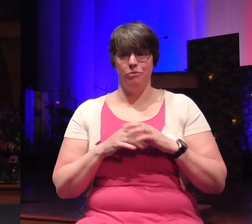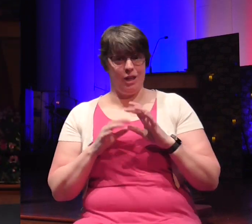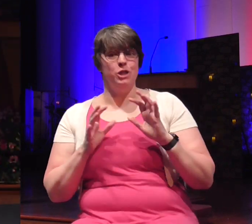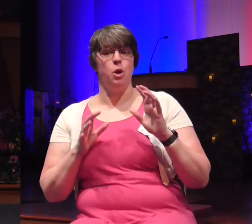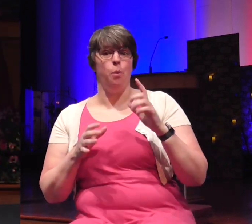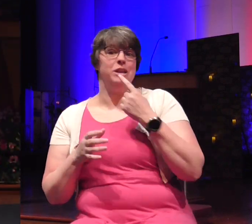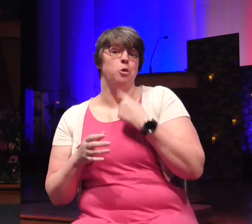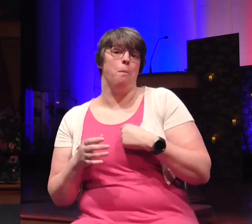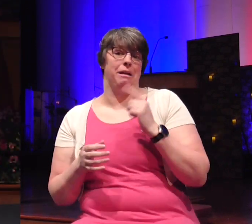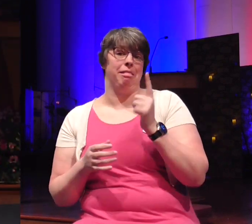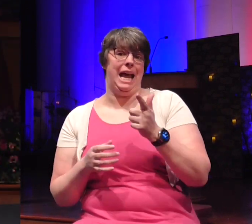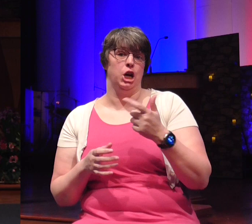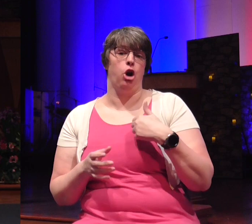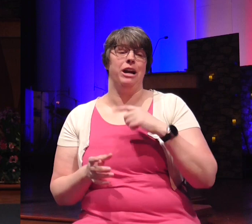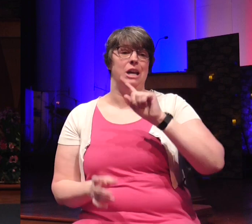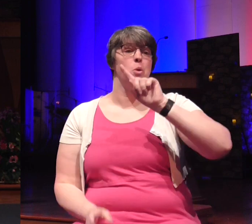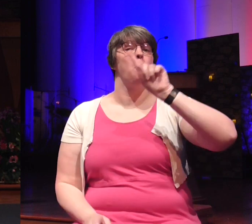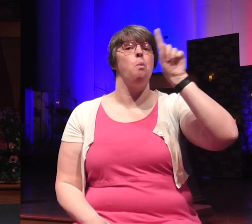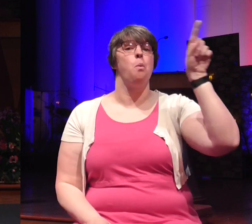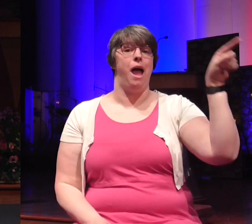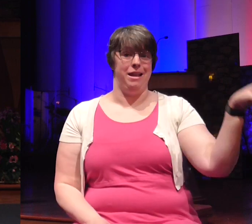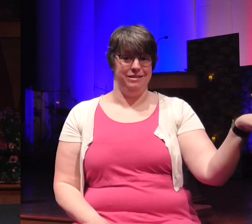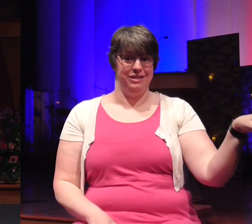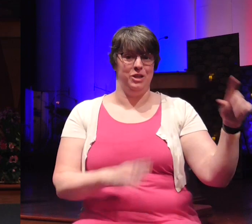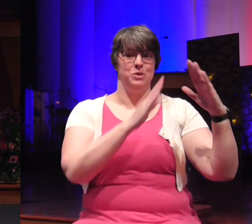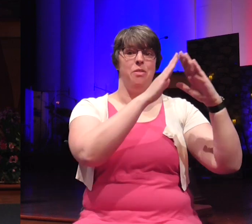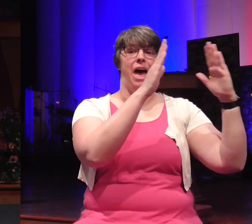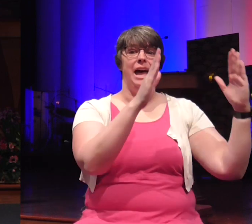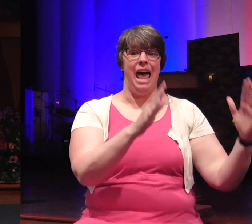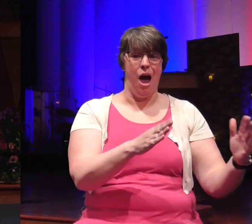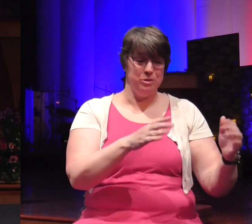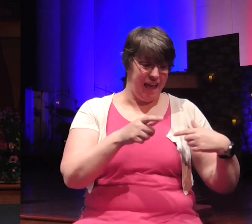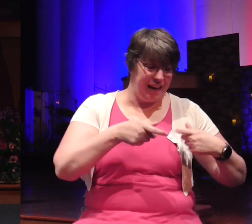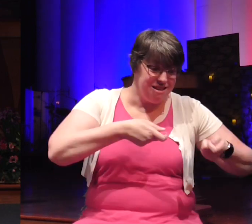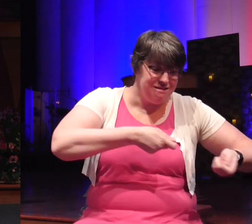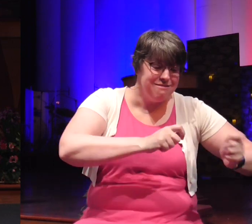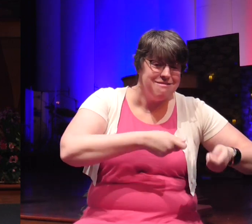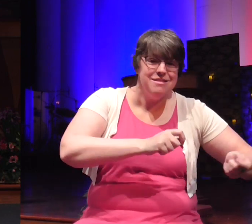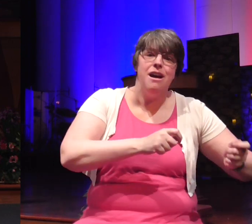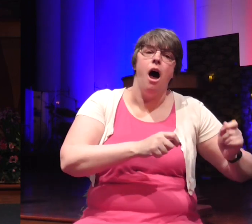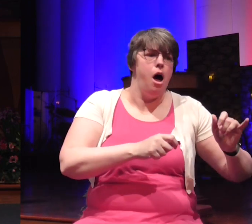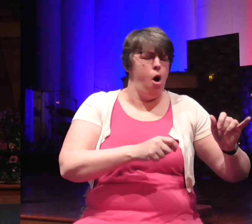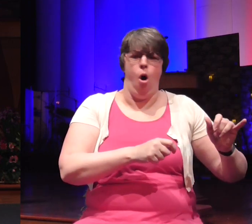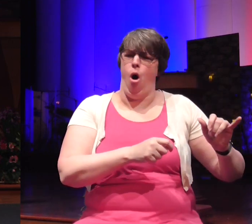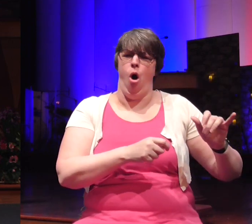family, dug up that art set. And it was pretty corroded by then.